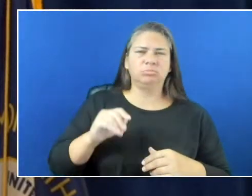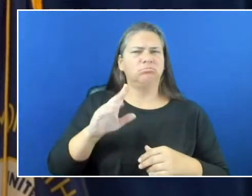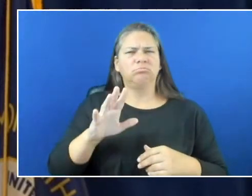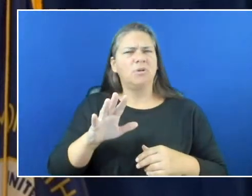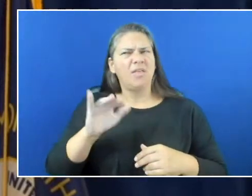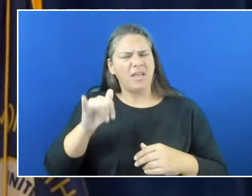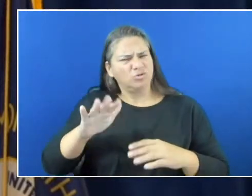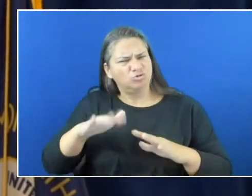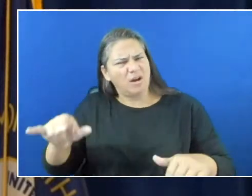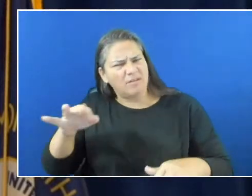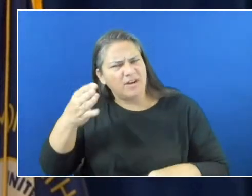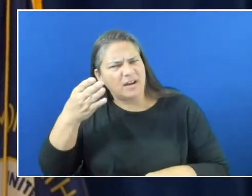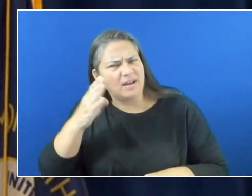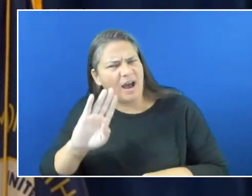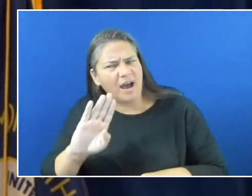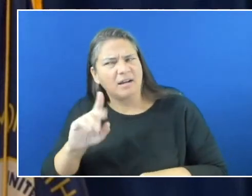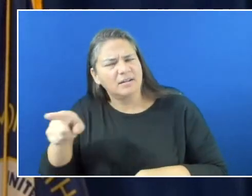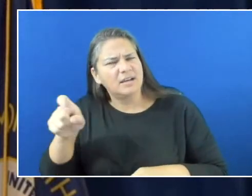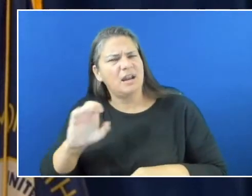our help.